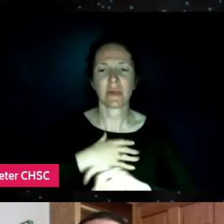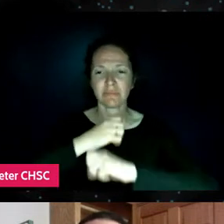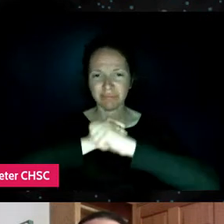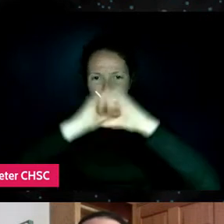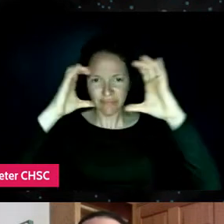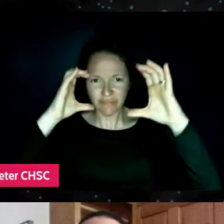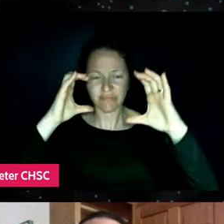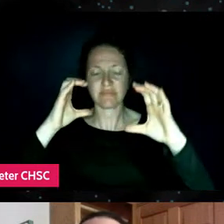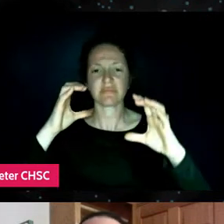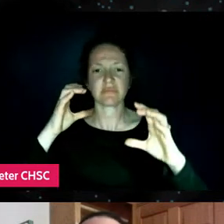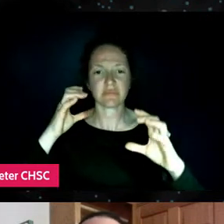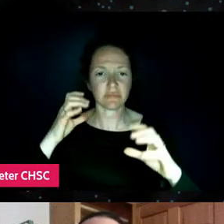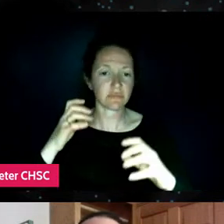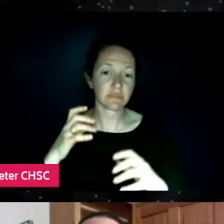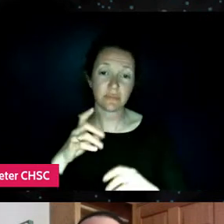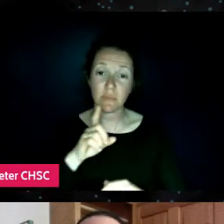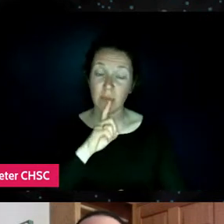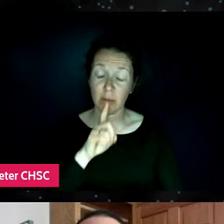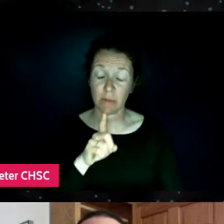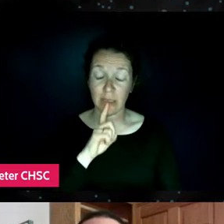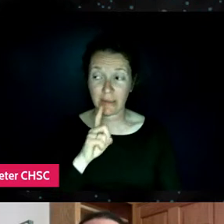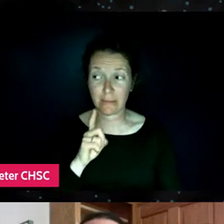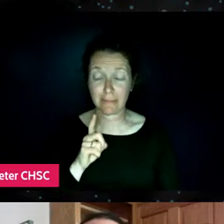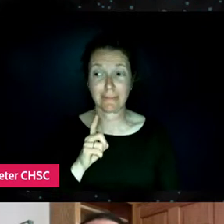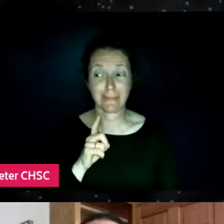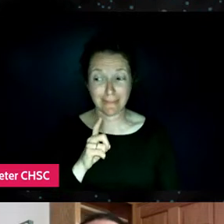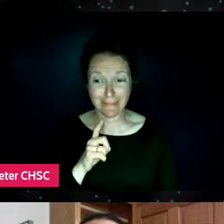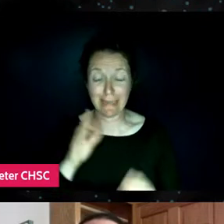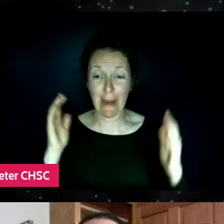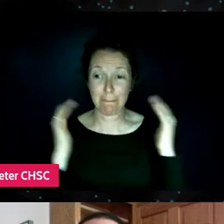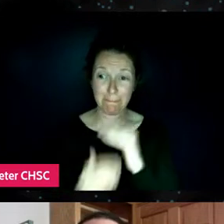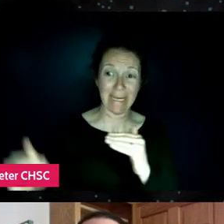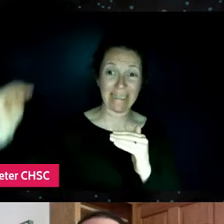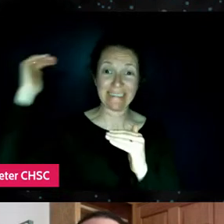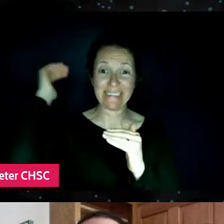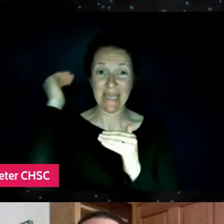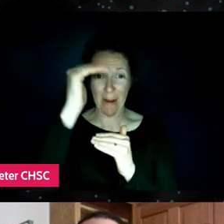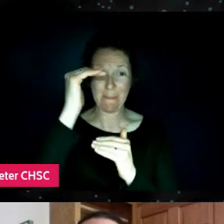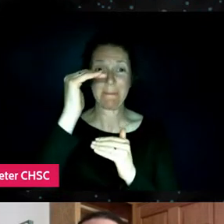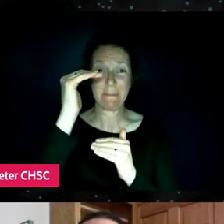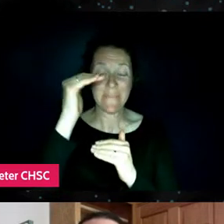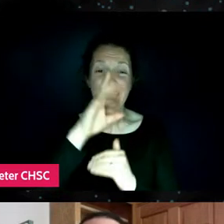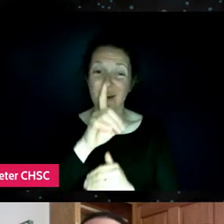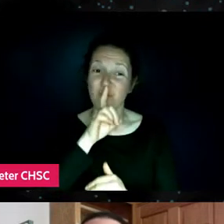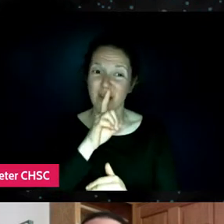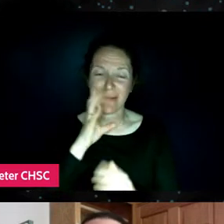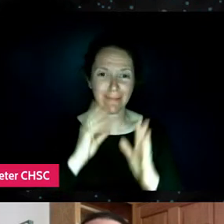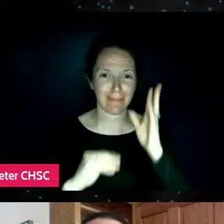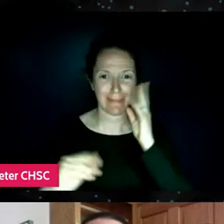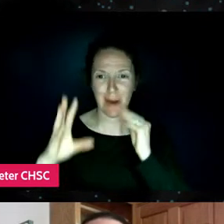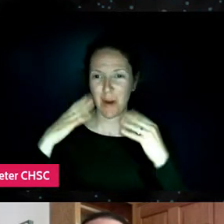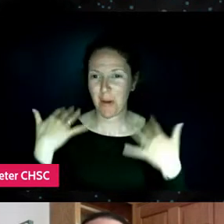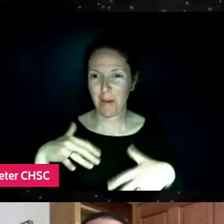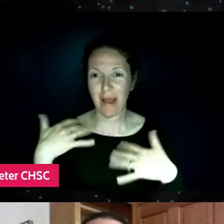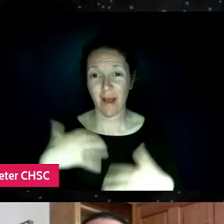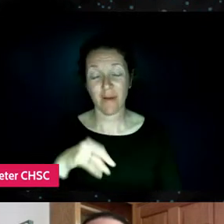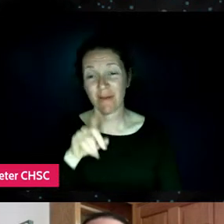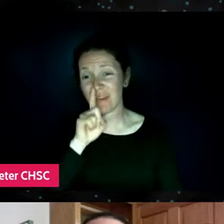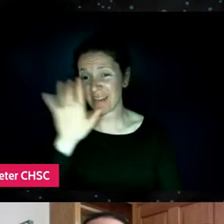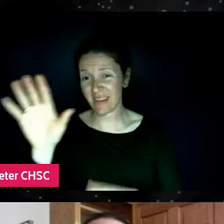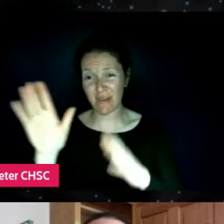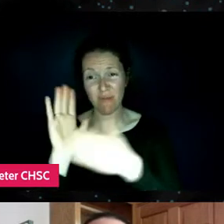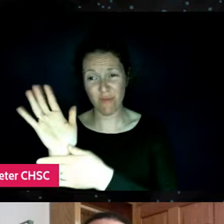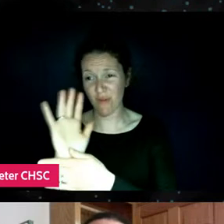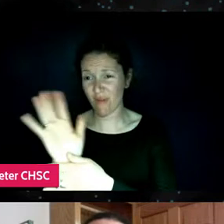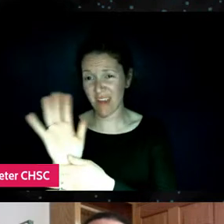But it was definitely a big step up and it's definitely been an amazing ride. And the movie, I gotta say, has